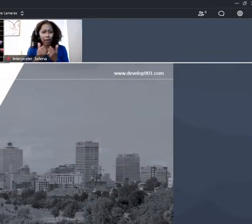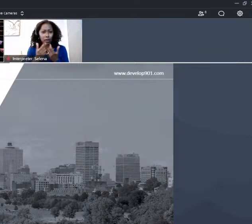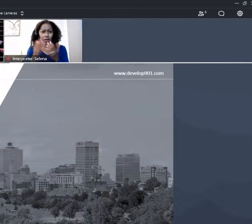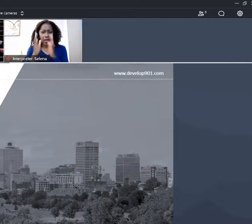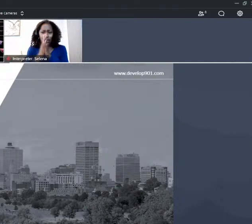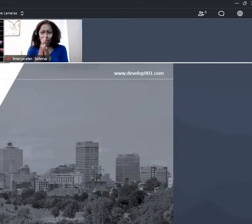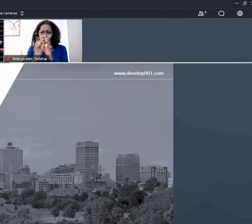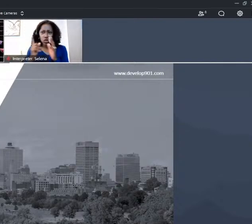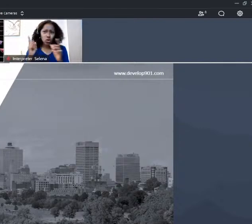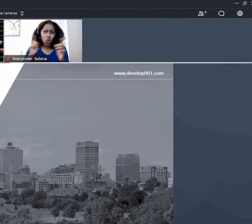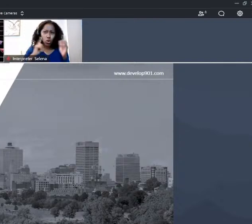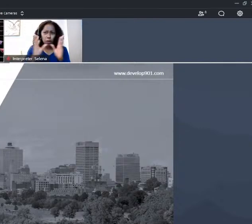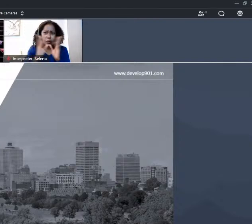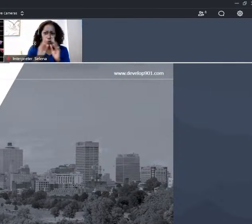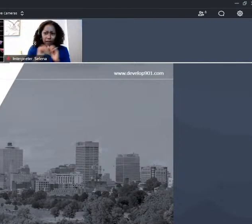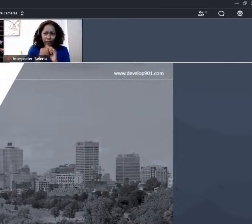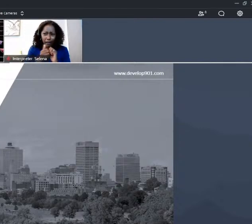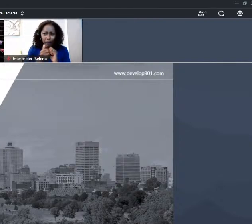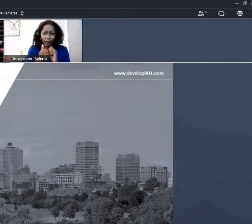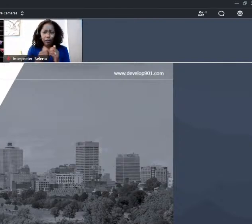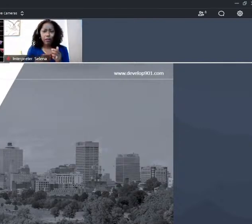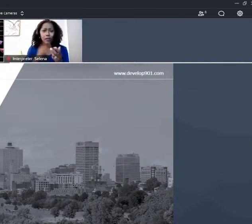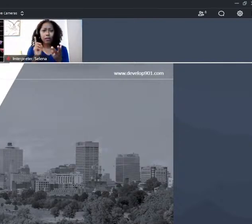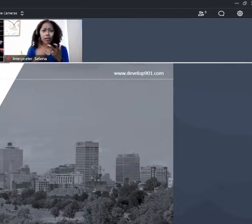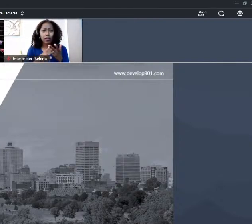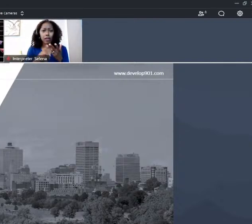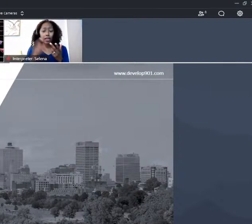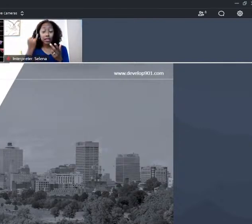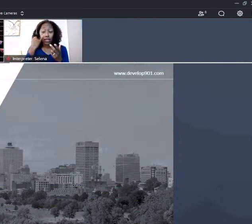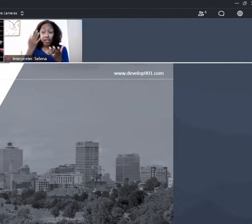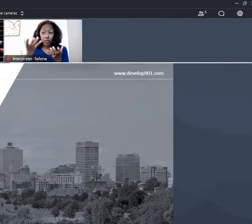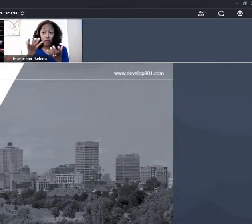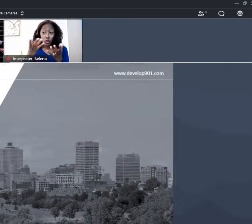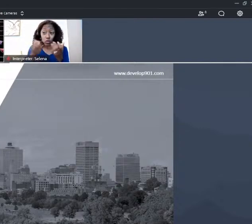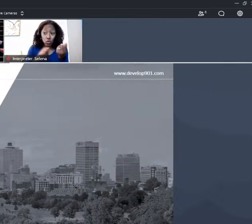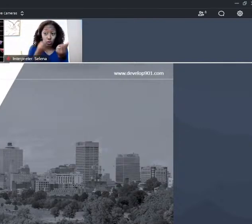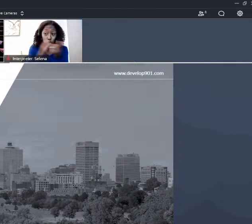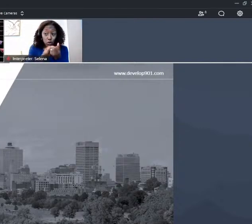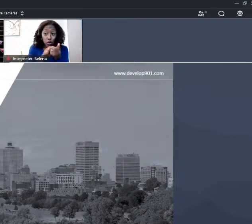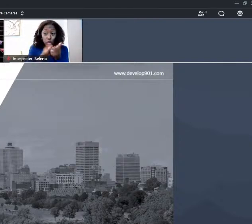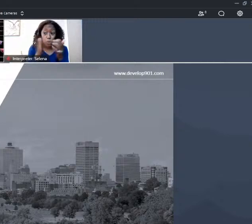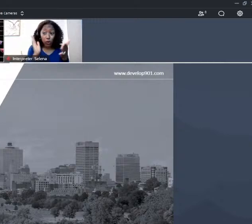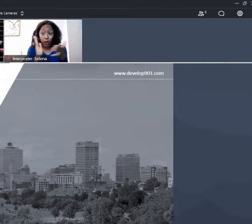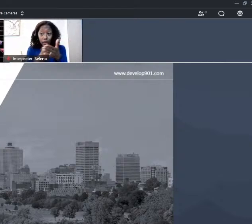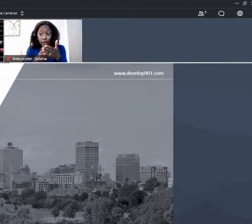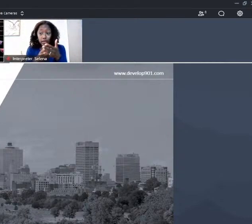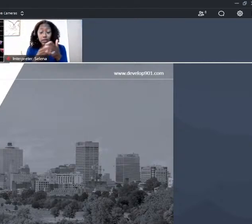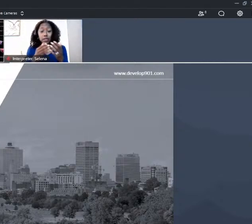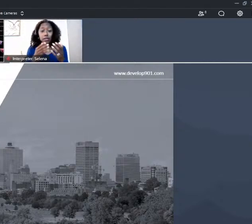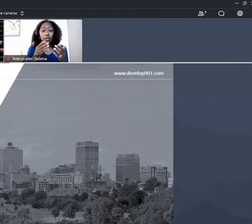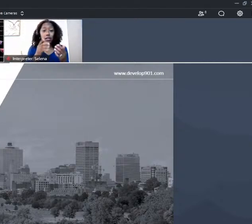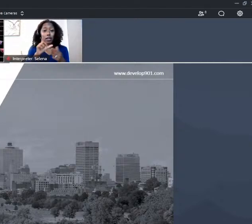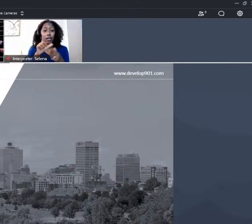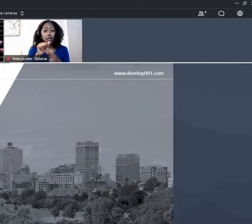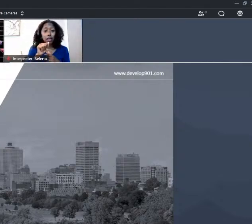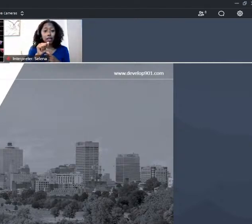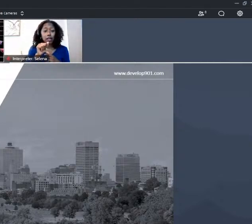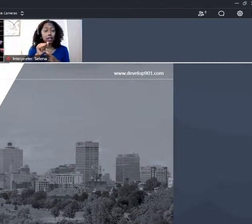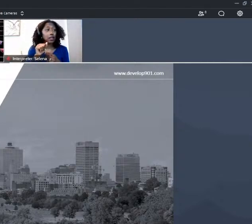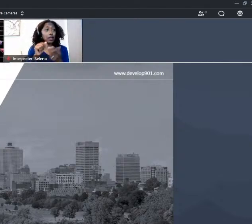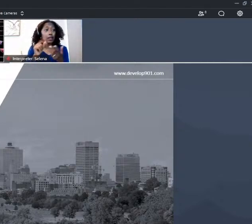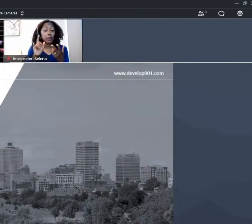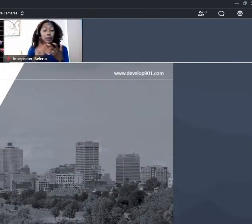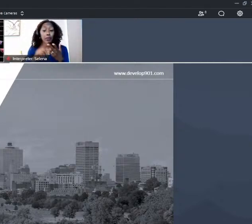meeting, and to gauge whether or not they were for or against landmarking for VECA. And then those